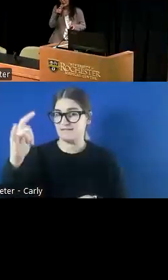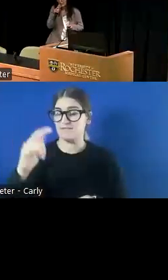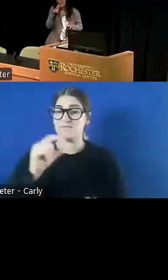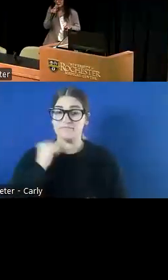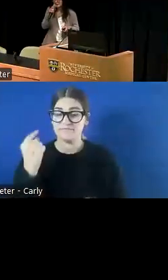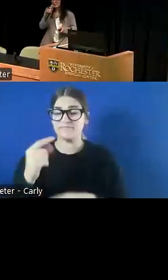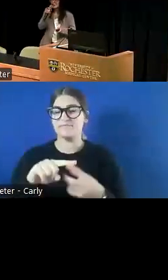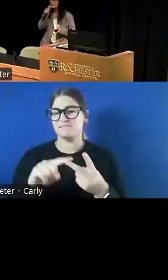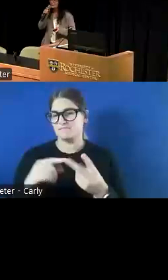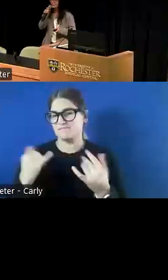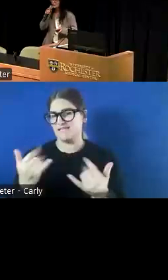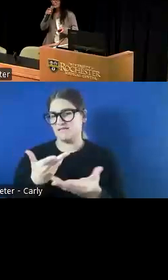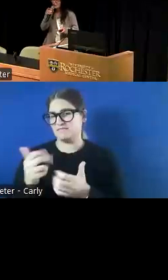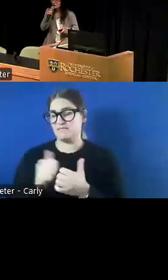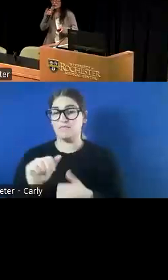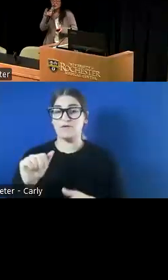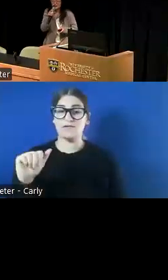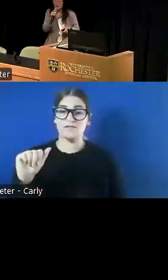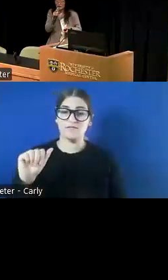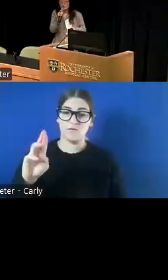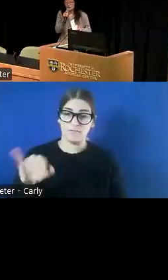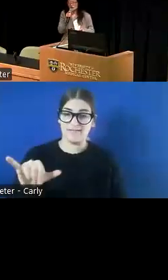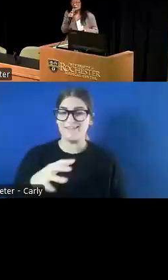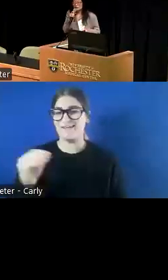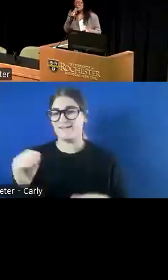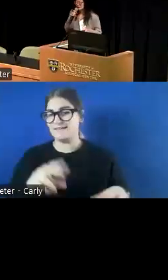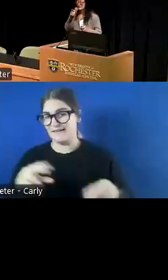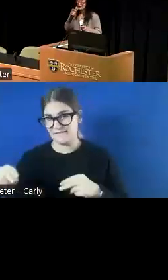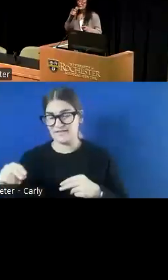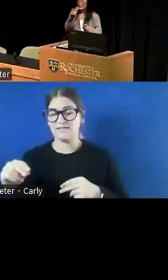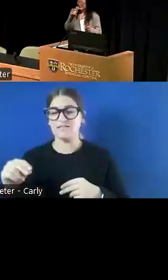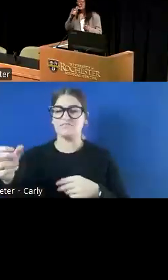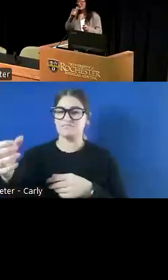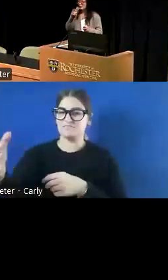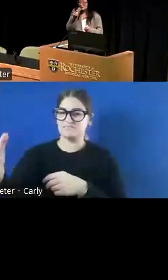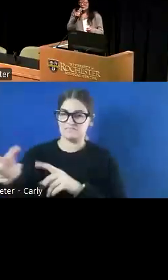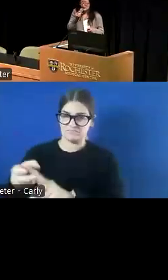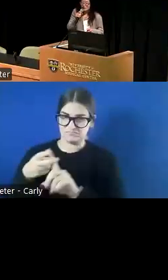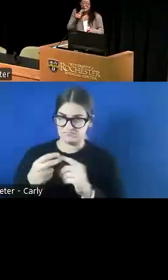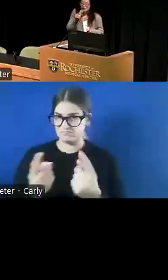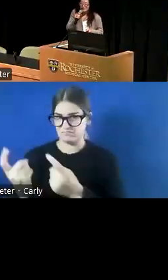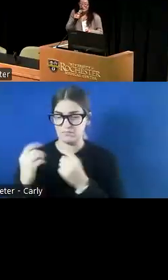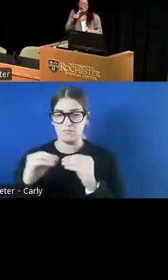Army and Navy Chief of Chaplains to have further recruitment. We're expecting